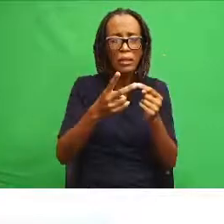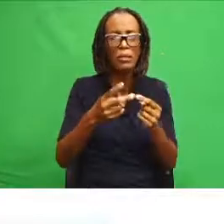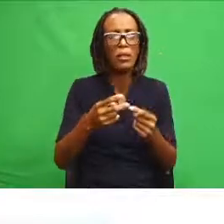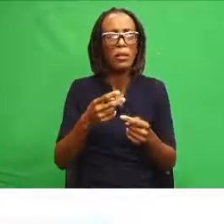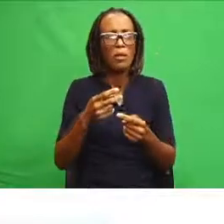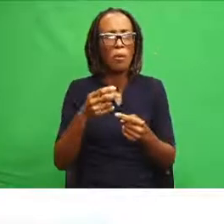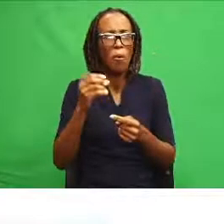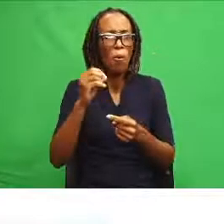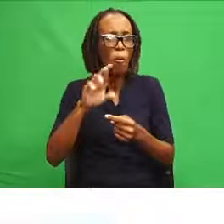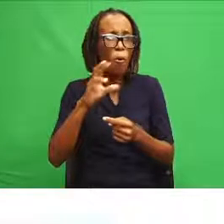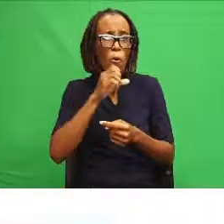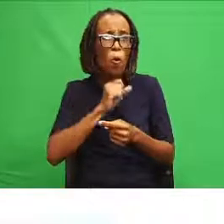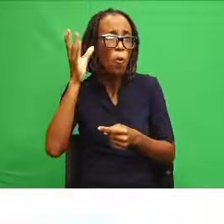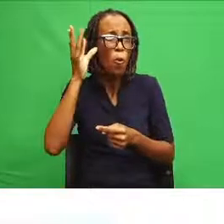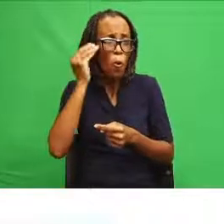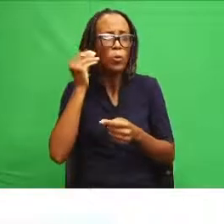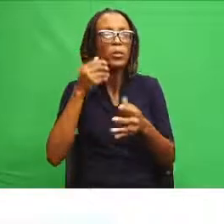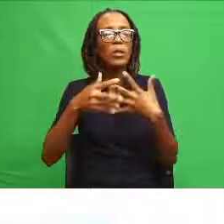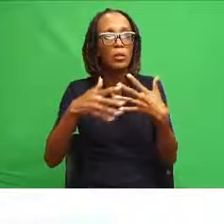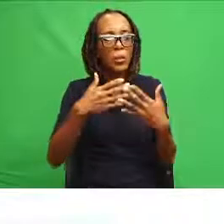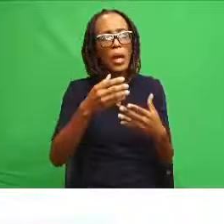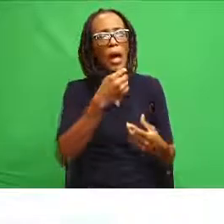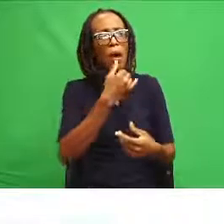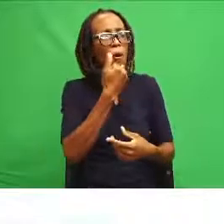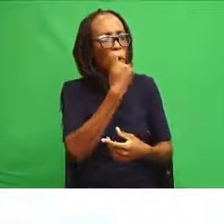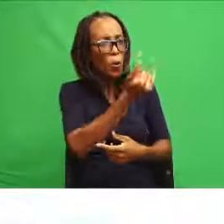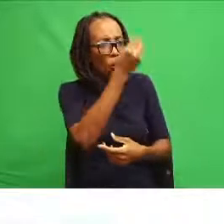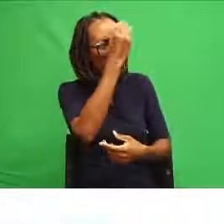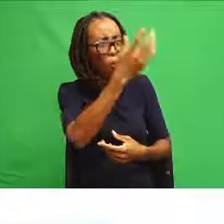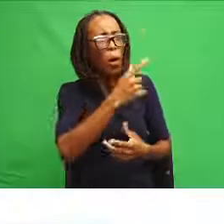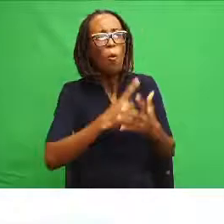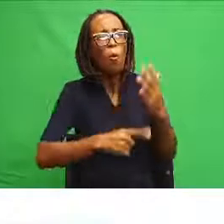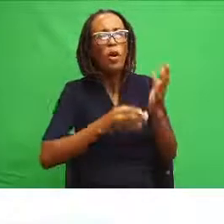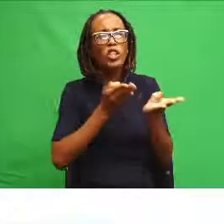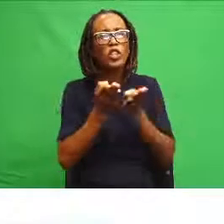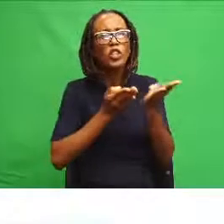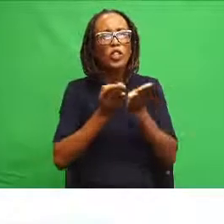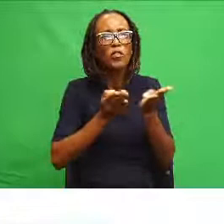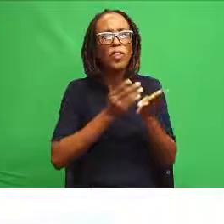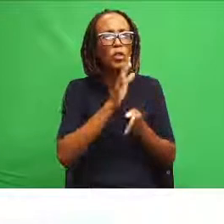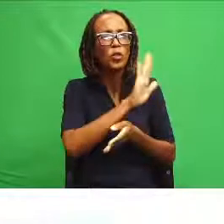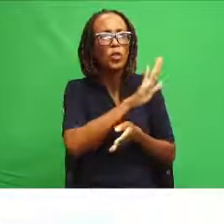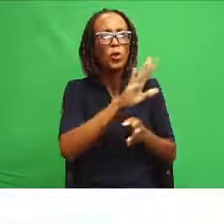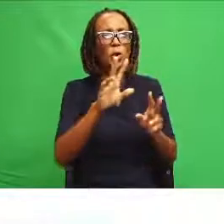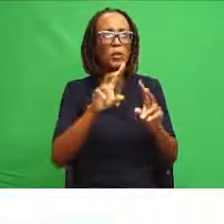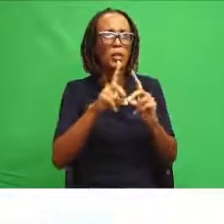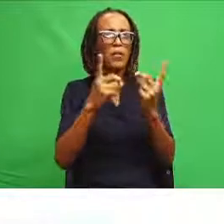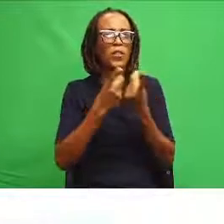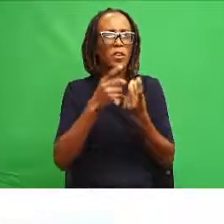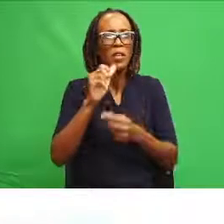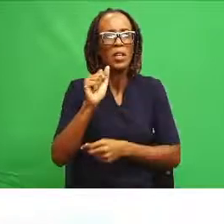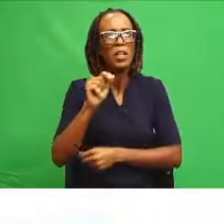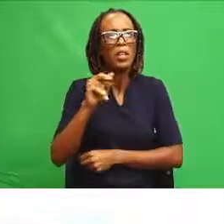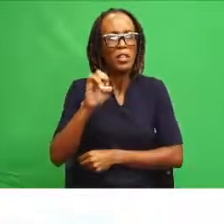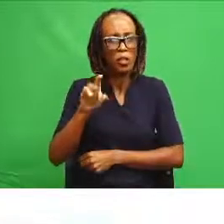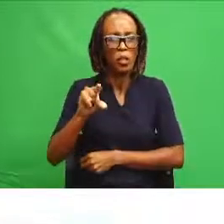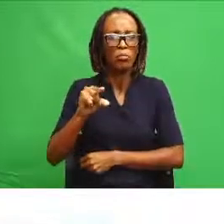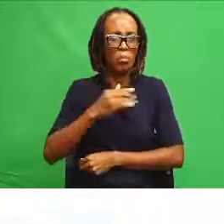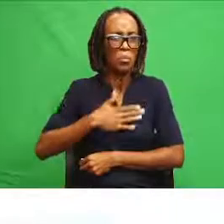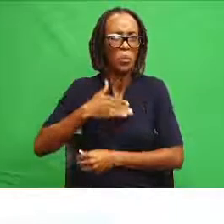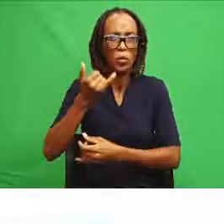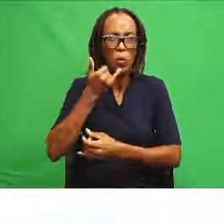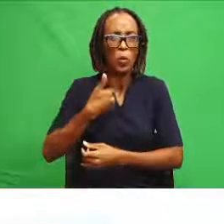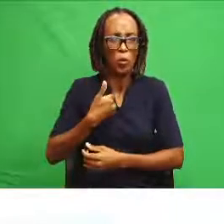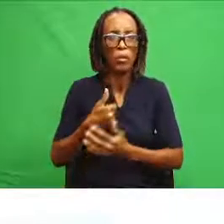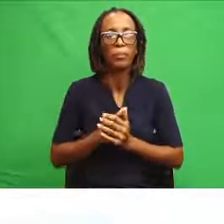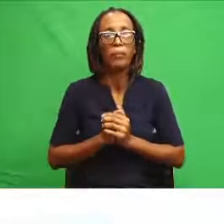necessarily have to say what your intentions are. You know, I want to find out about services from the Division of Aging. Would you mind giving me a call? Now,